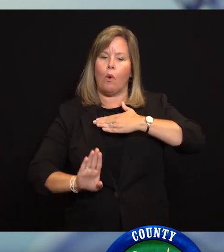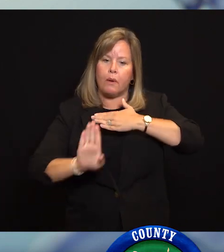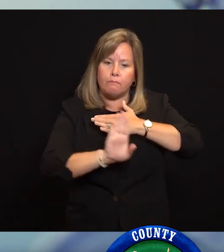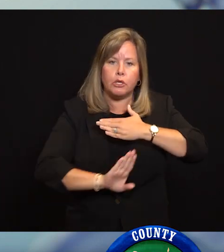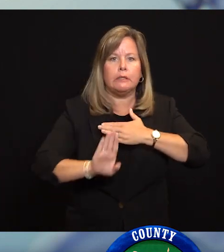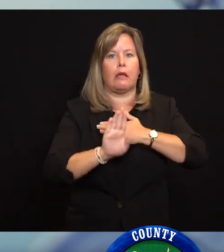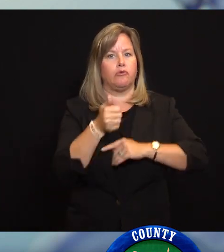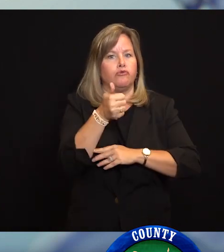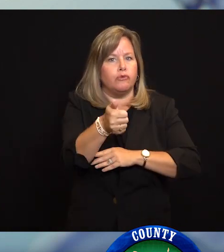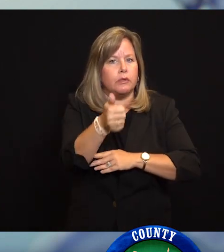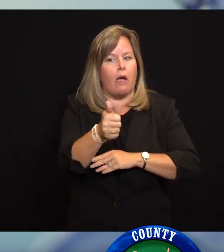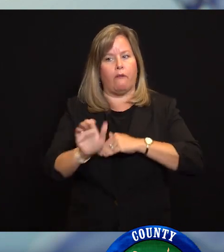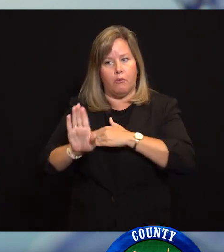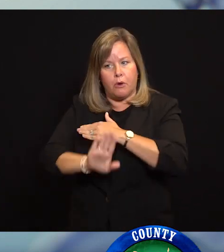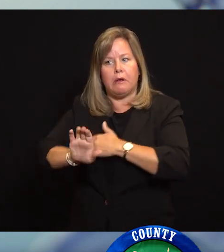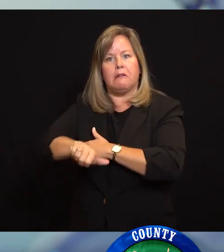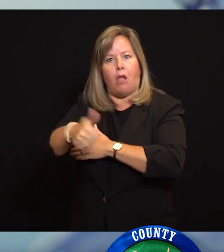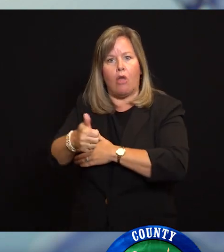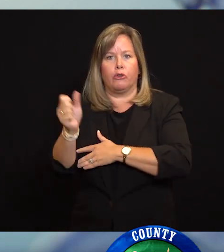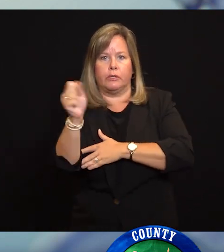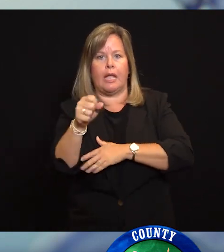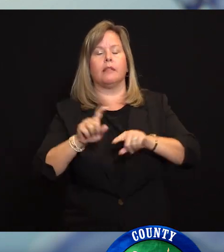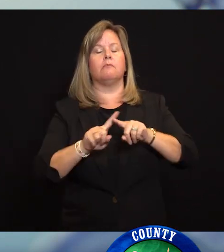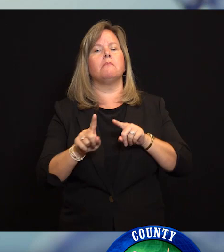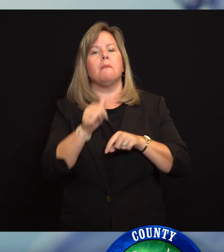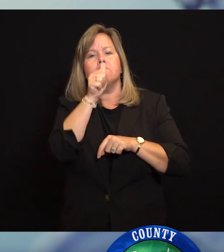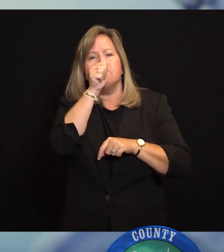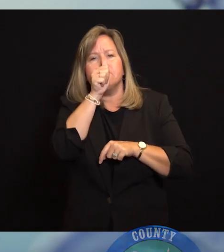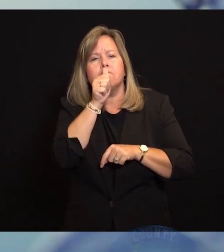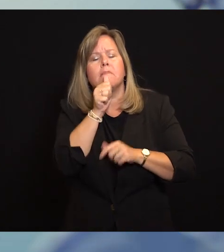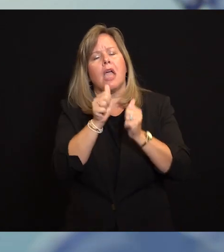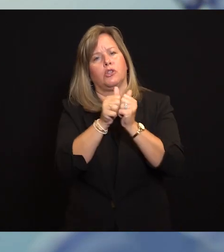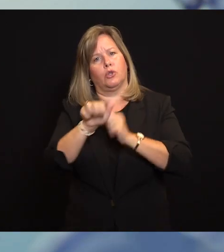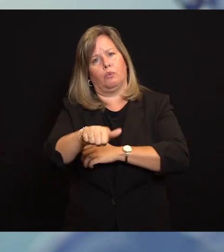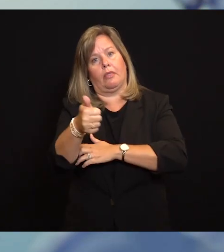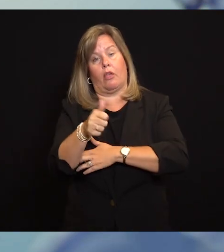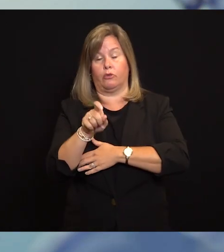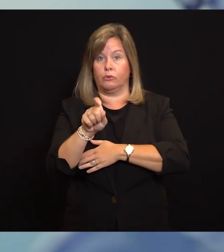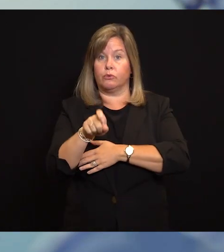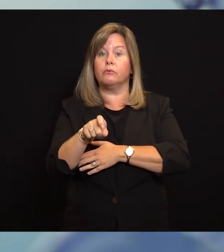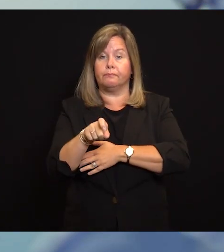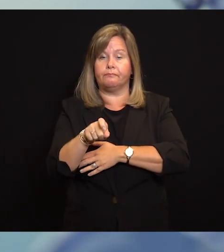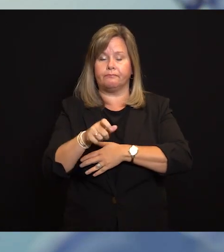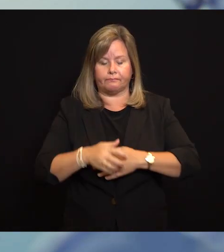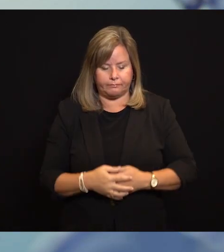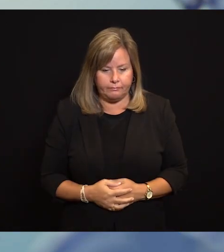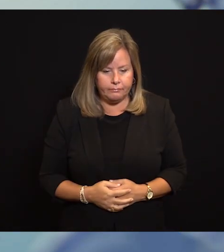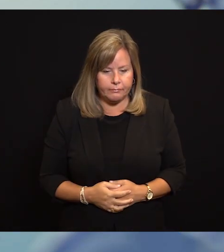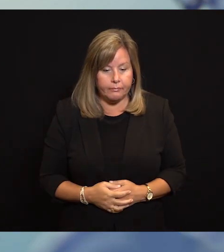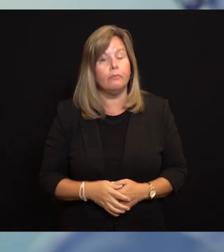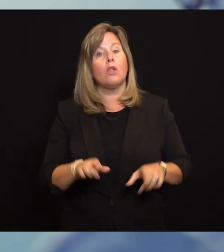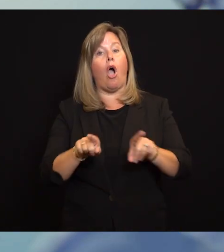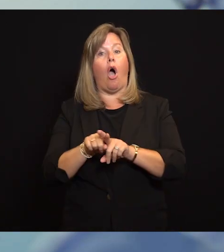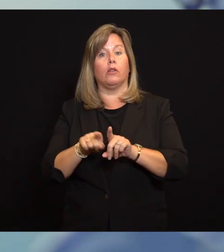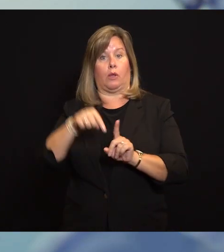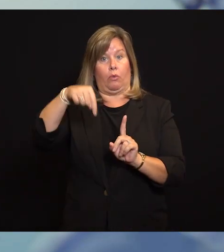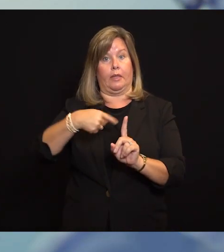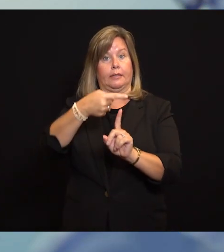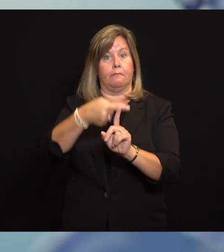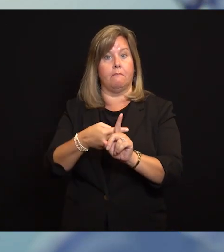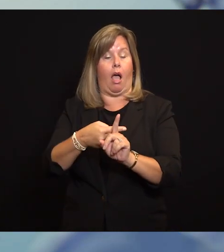be as patient and as generous with others as we can. I also remind you that this is Vaccine Awareness